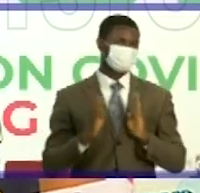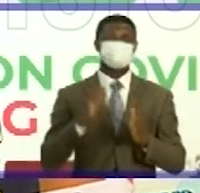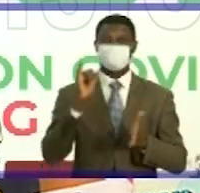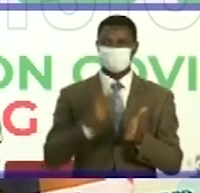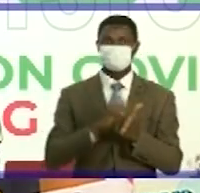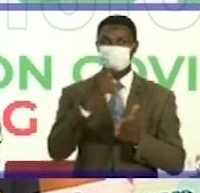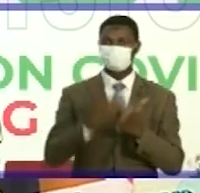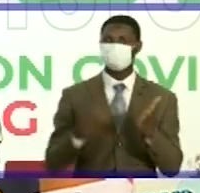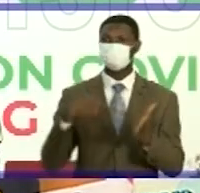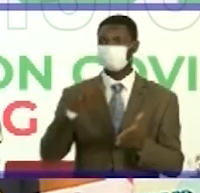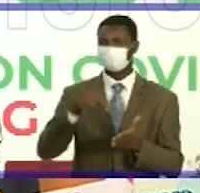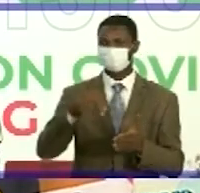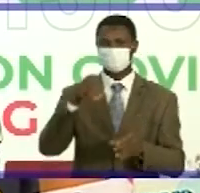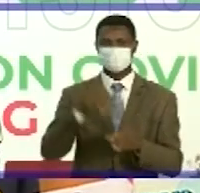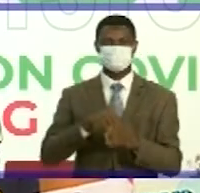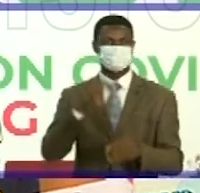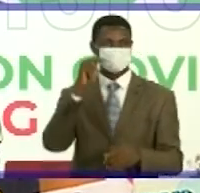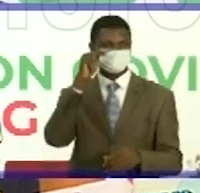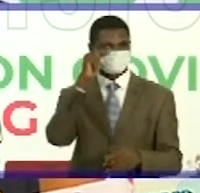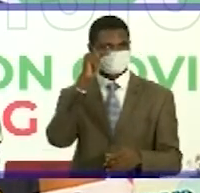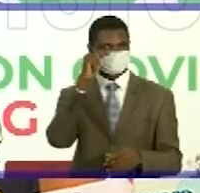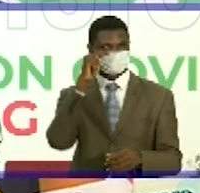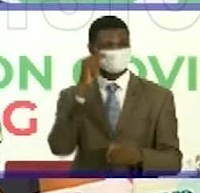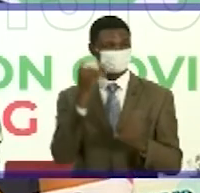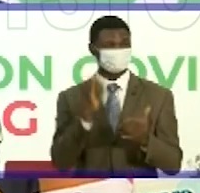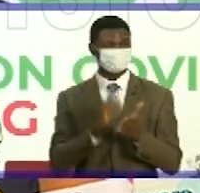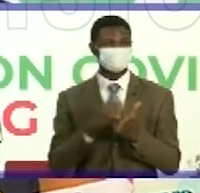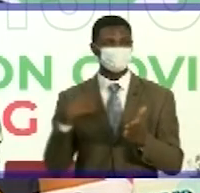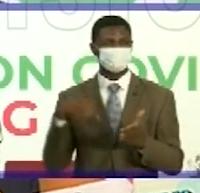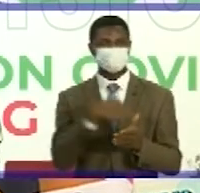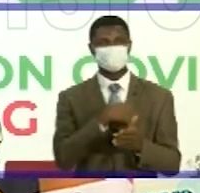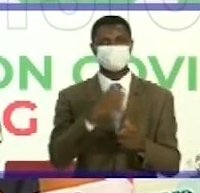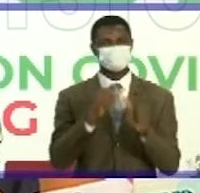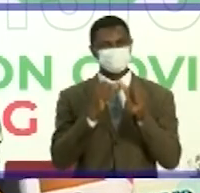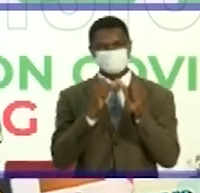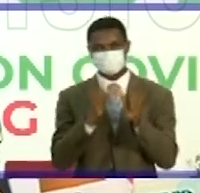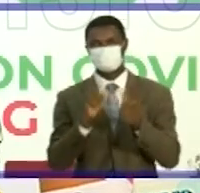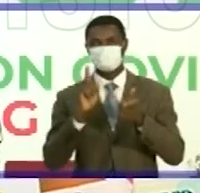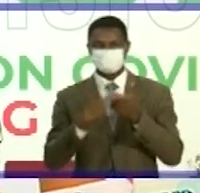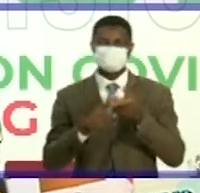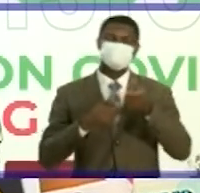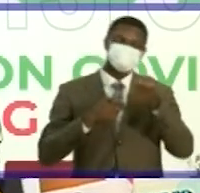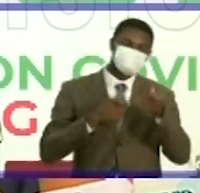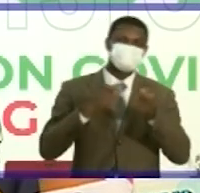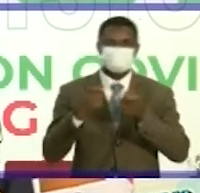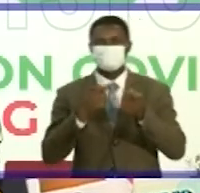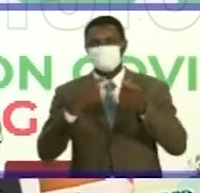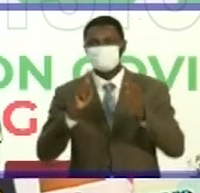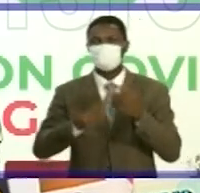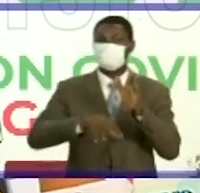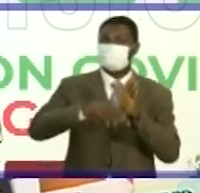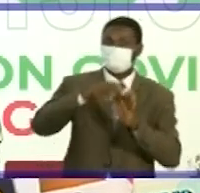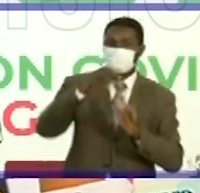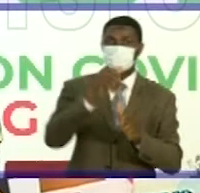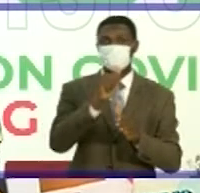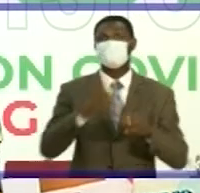as we continue to navigate these uncharted waters of trying to find a way to get